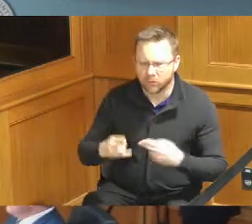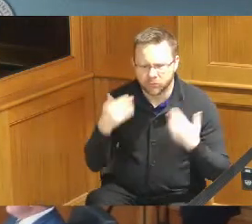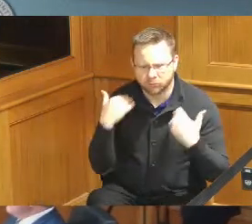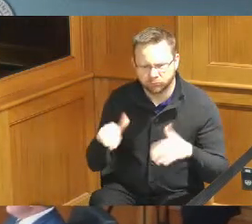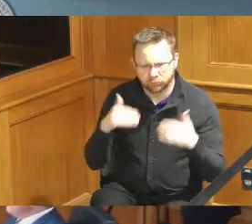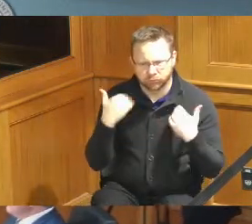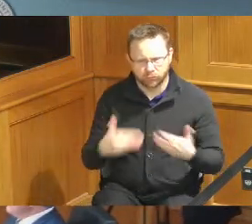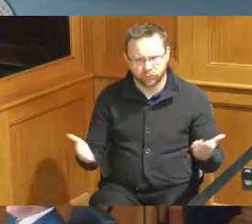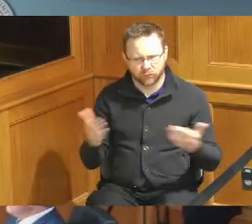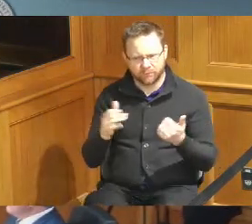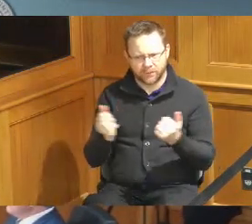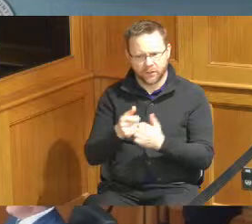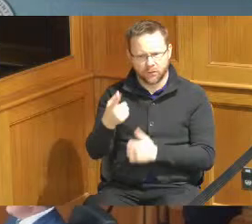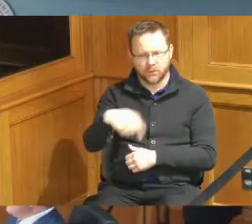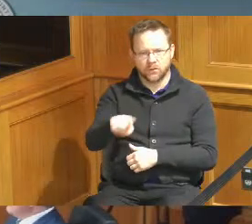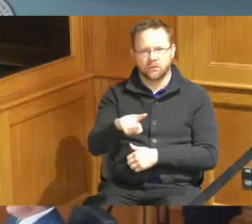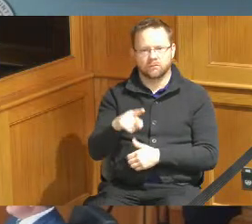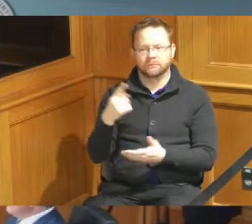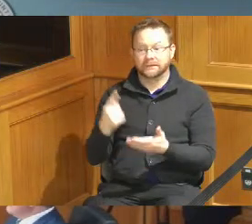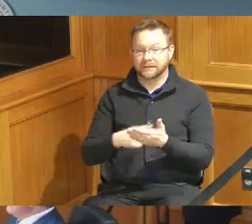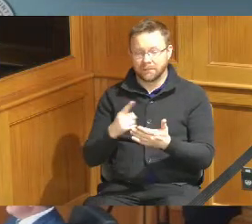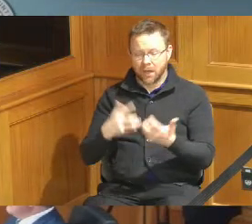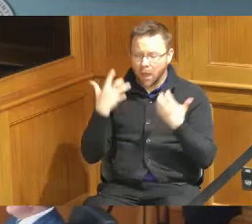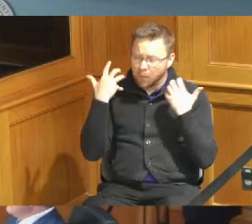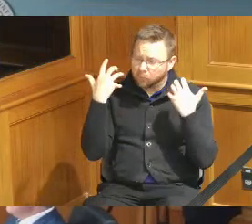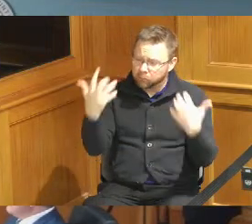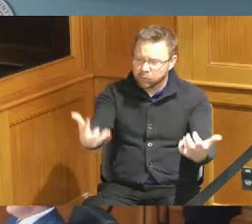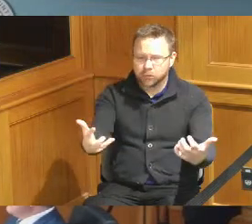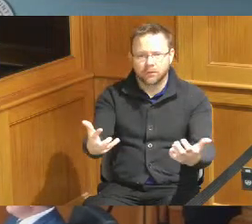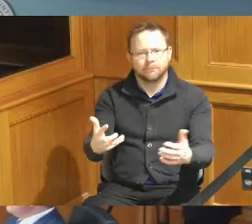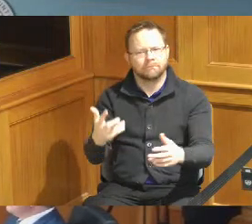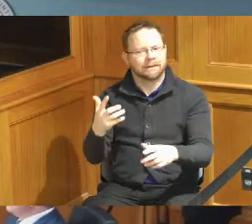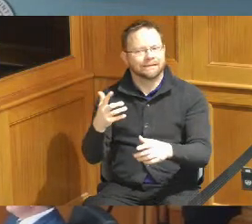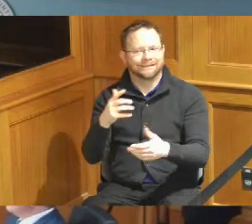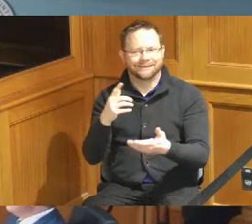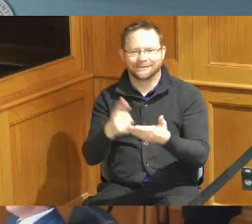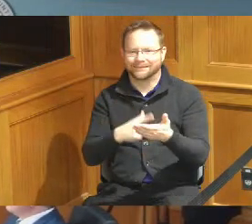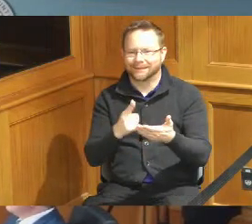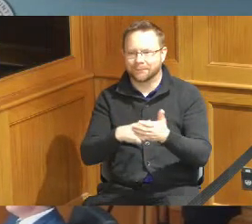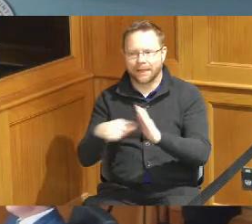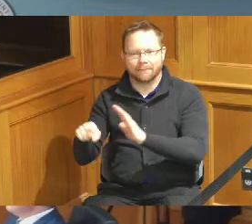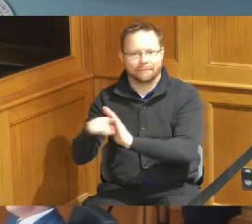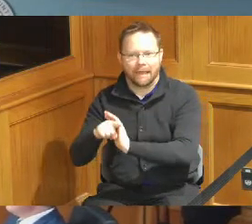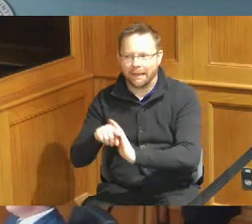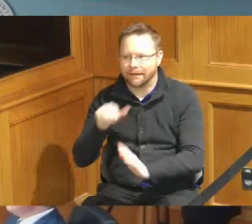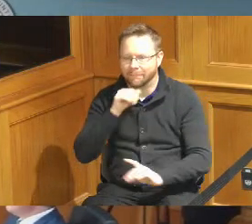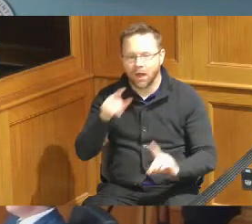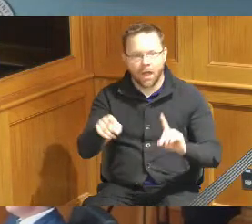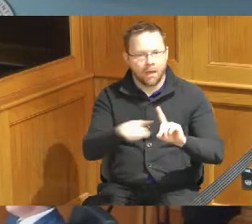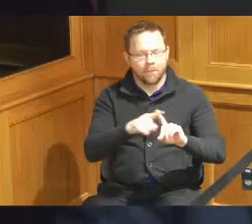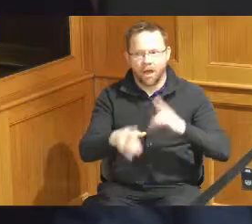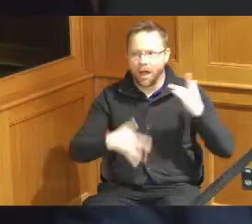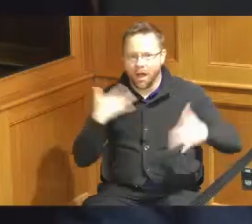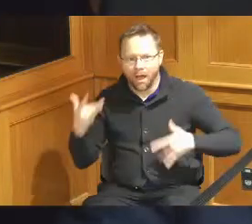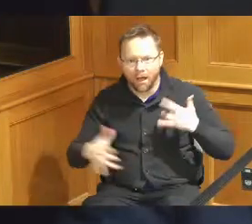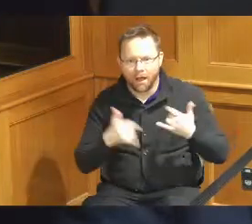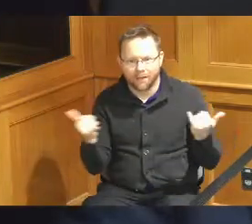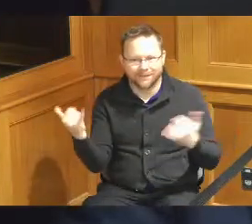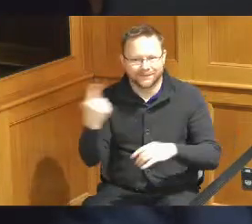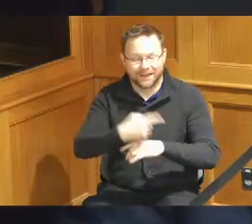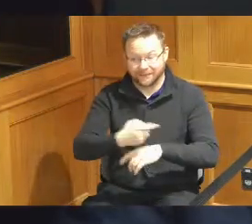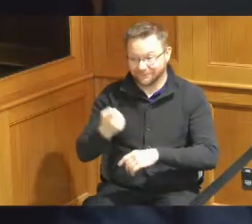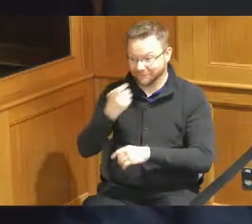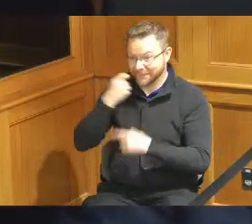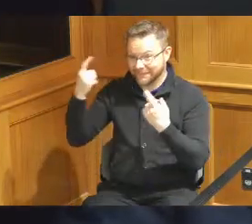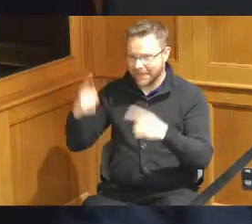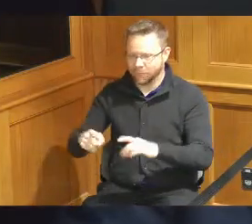of you. Sometimes we have packed rooms, but they're not always as positive and exuberant as you are. We just had one recently,